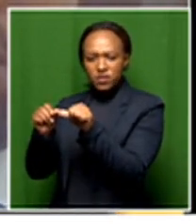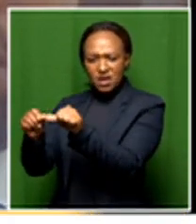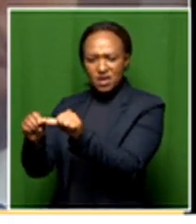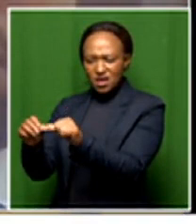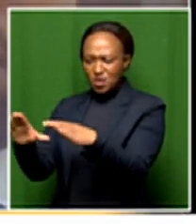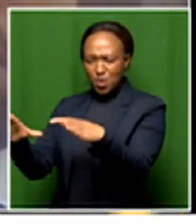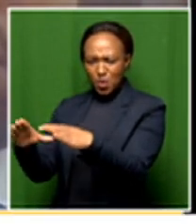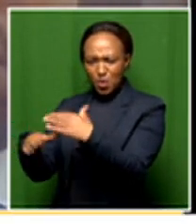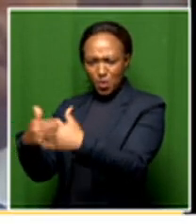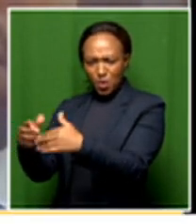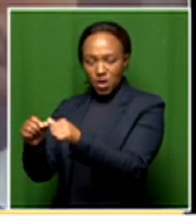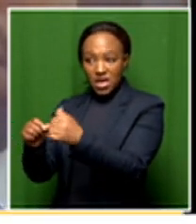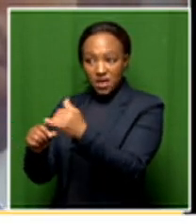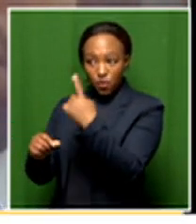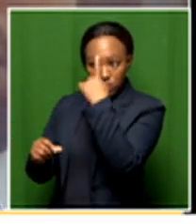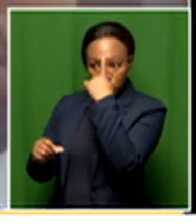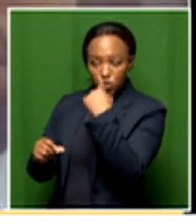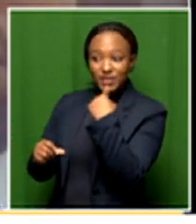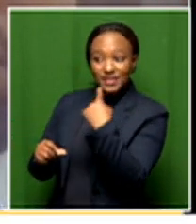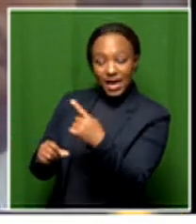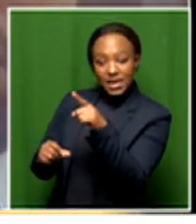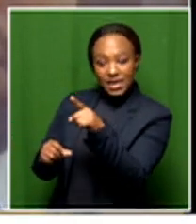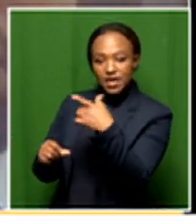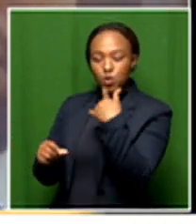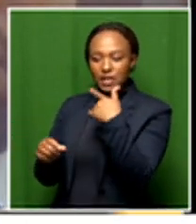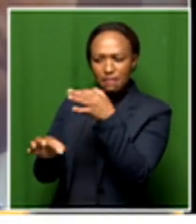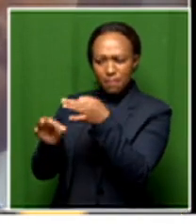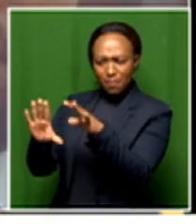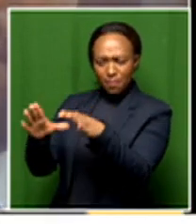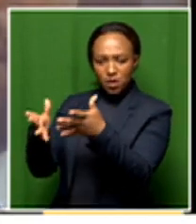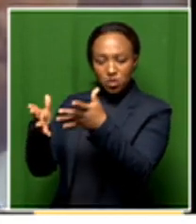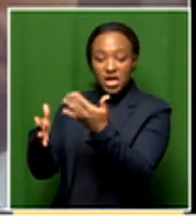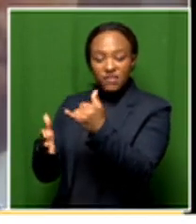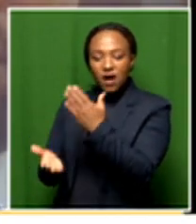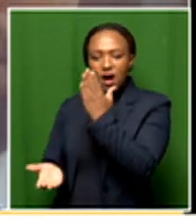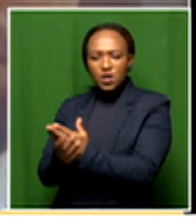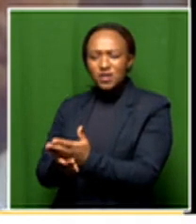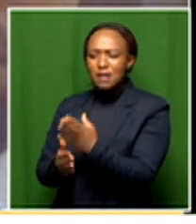Democratic Alliance, if indeed what you are saying and your characterization of the party is accurate?